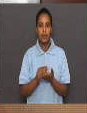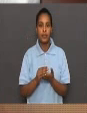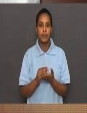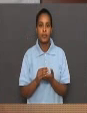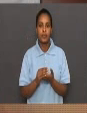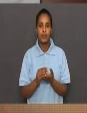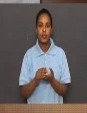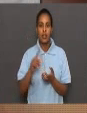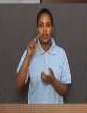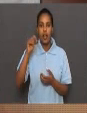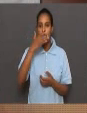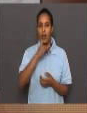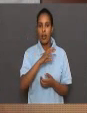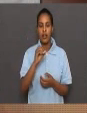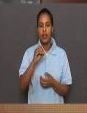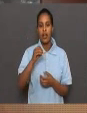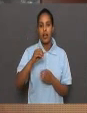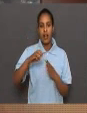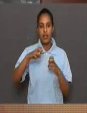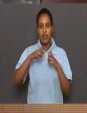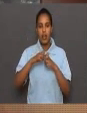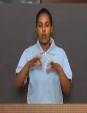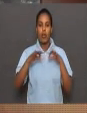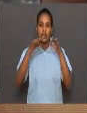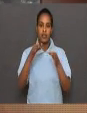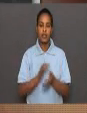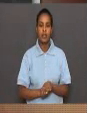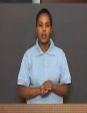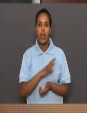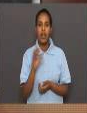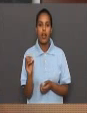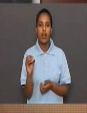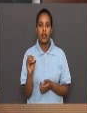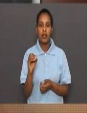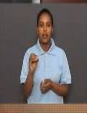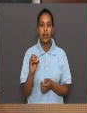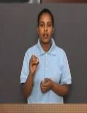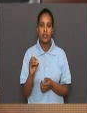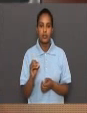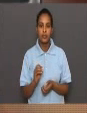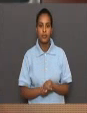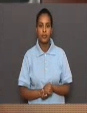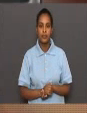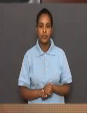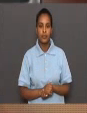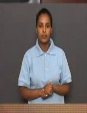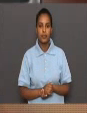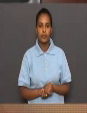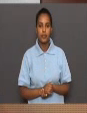ductility, thermal and electrical conductivity, and luster.